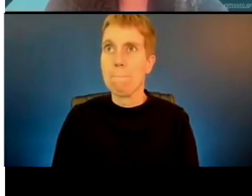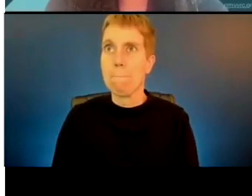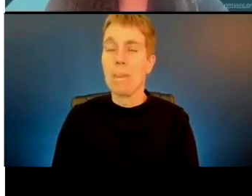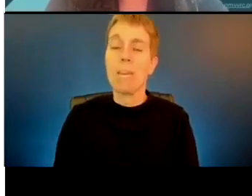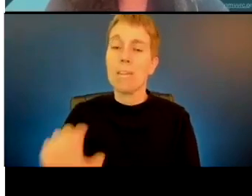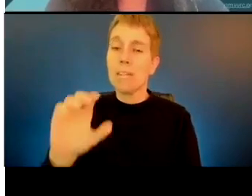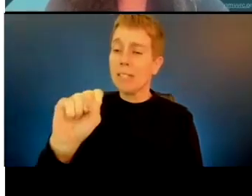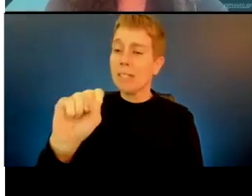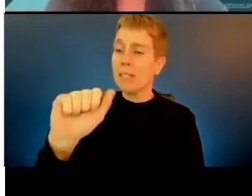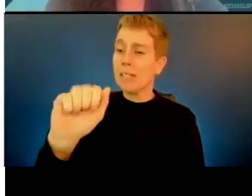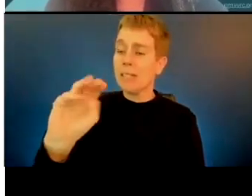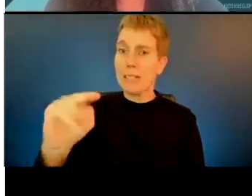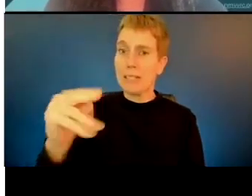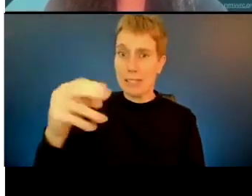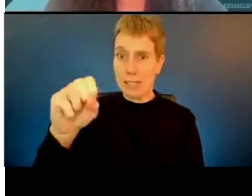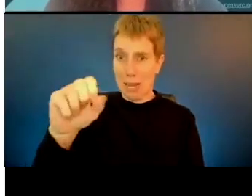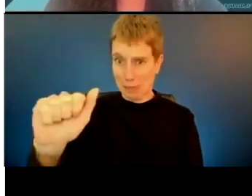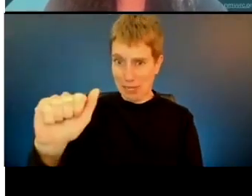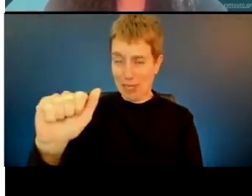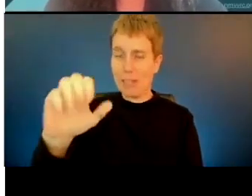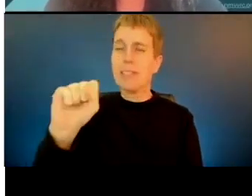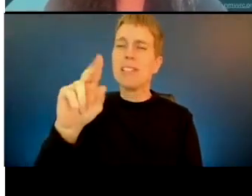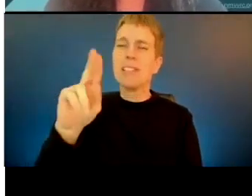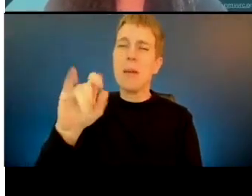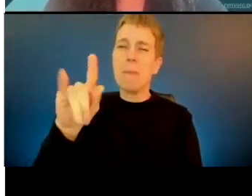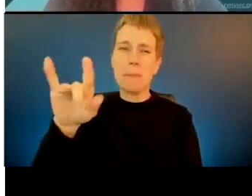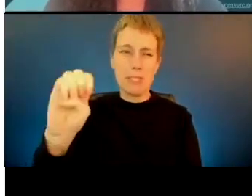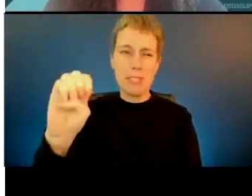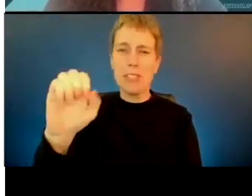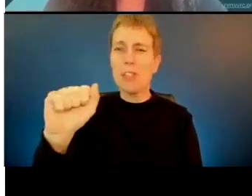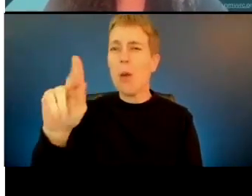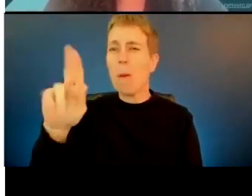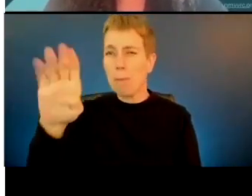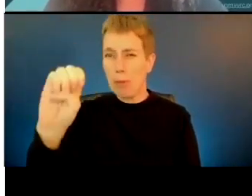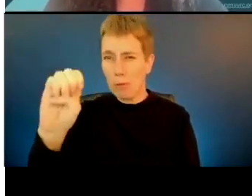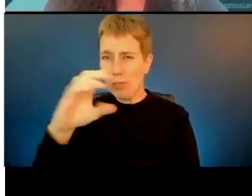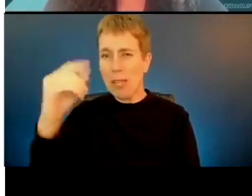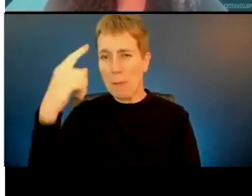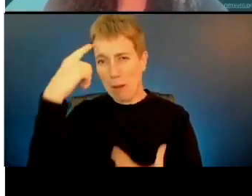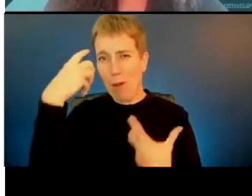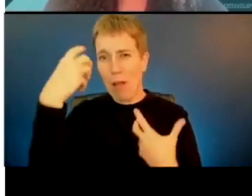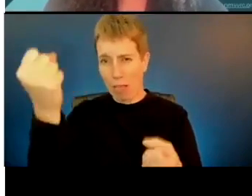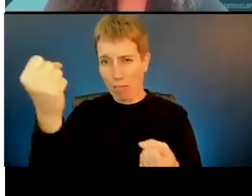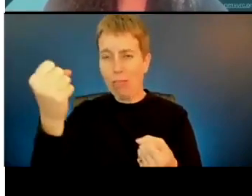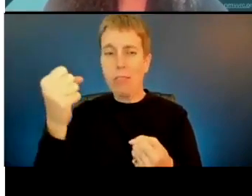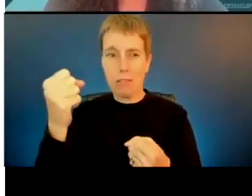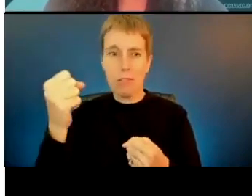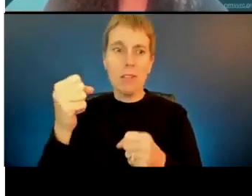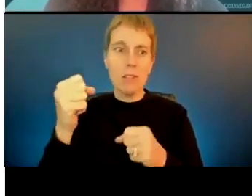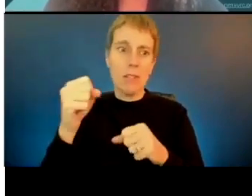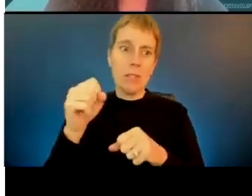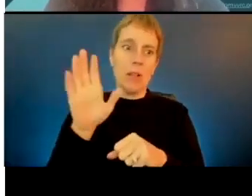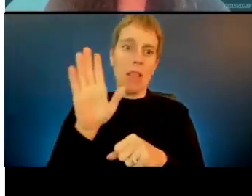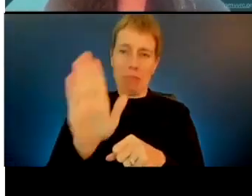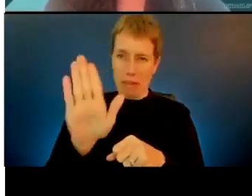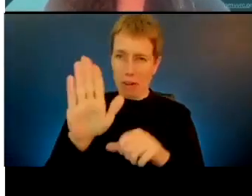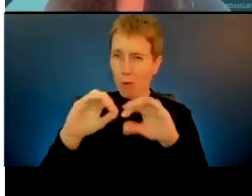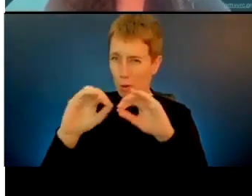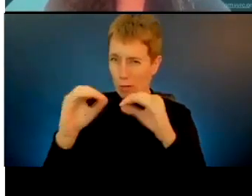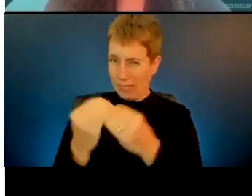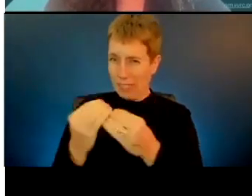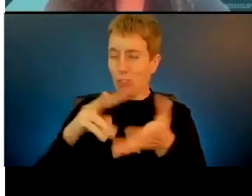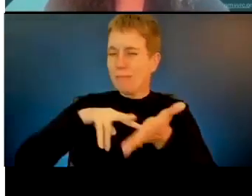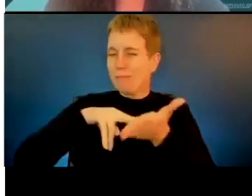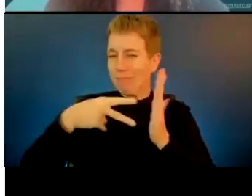Administration. Their definition of trauma is an individual trauma is an event or circumstance resulting in